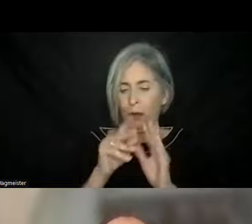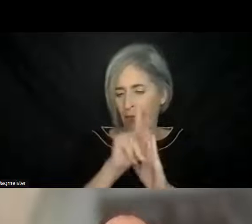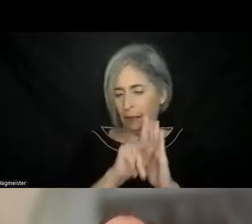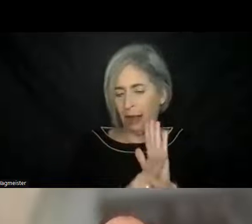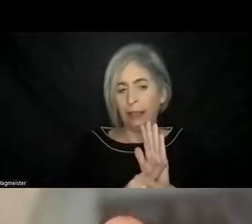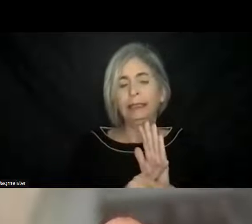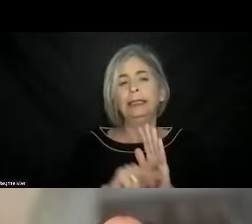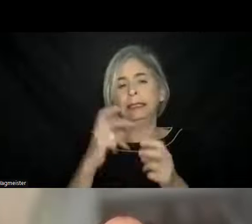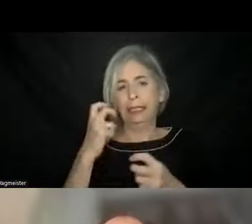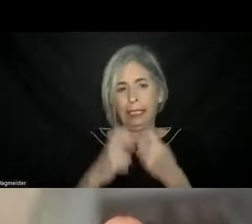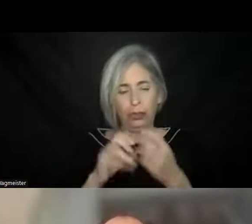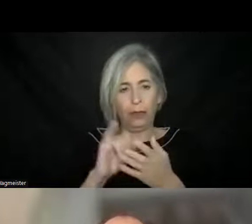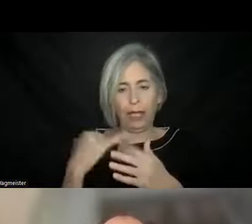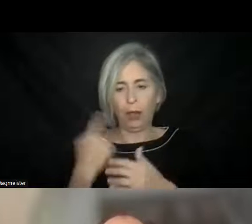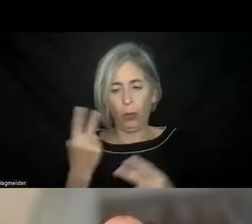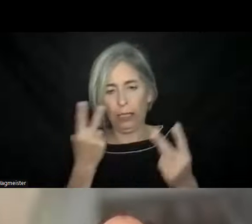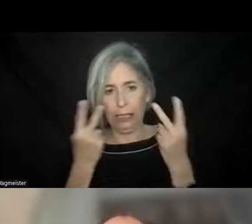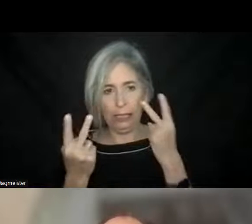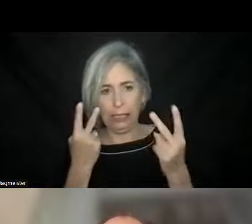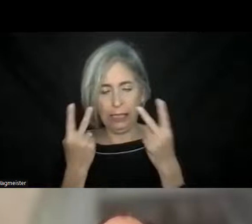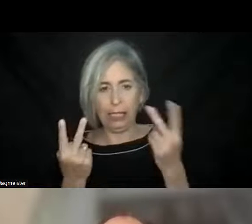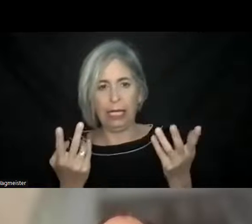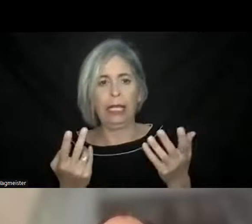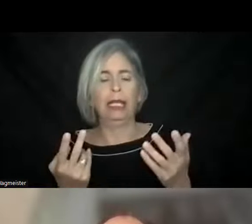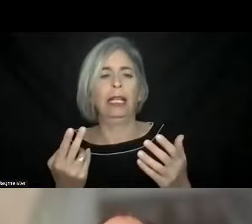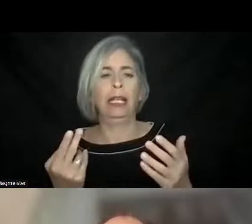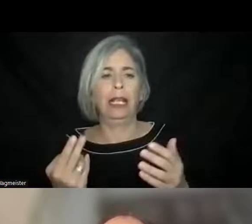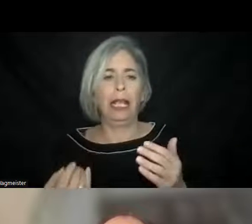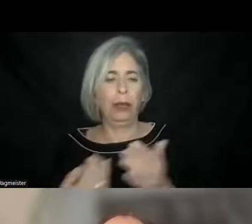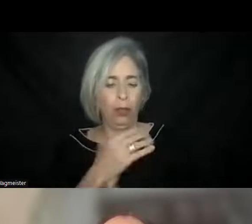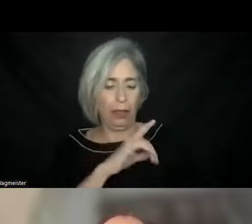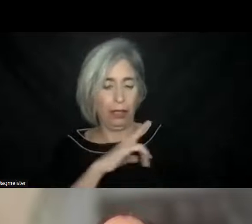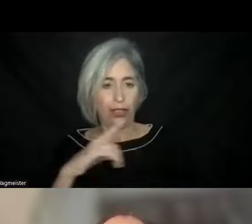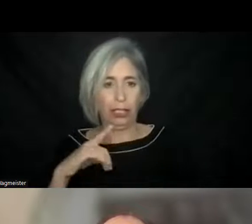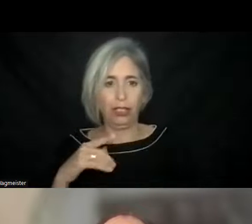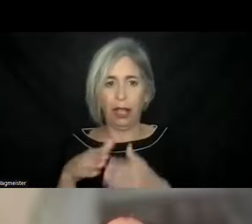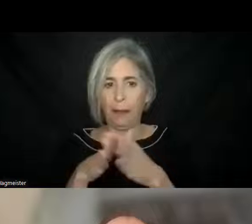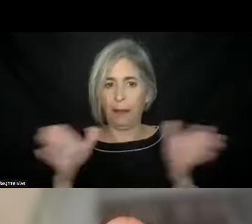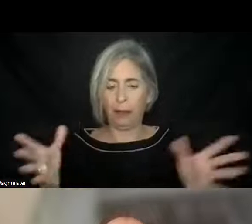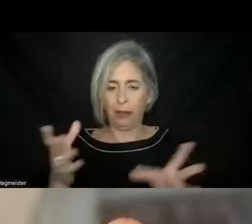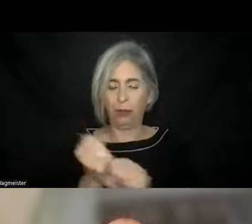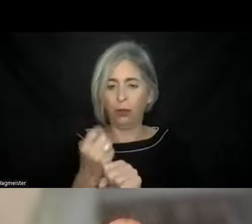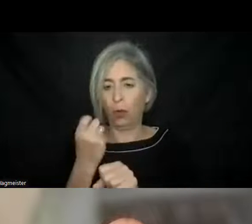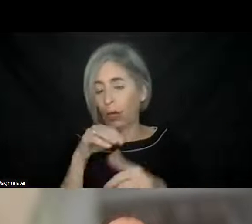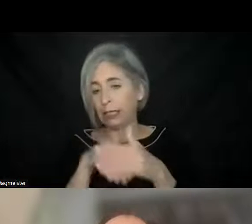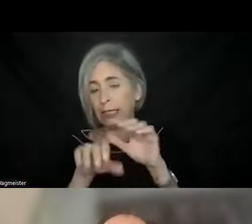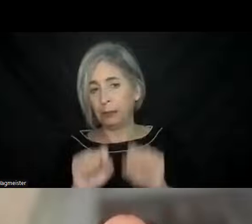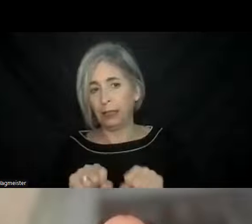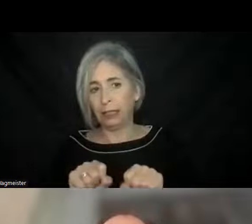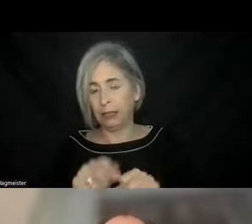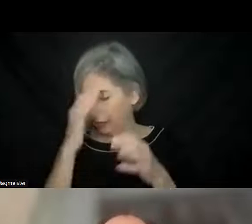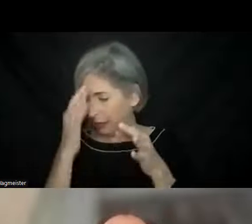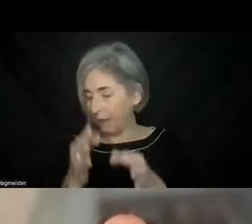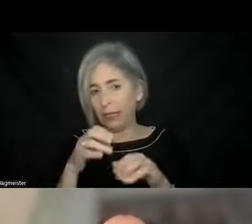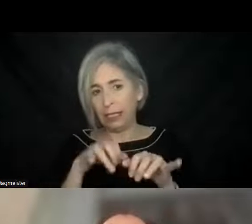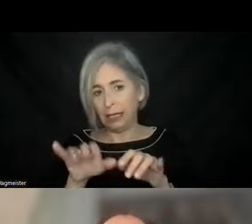that we see in the implementation of EU legislation on public procurement or accessibility. There is definitely still